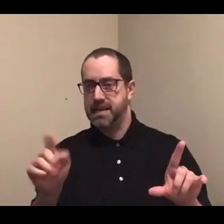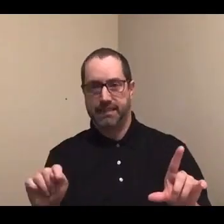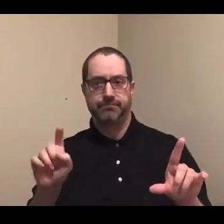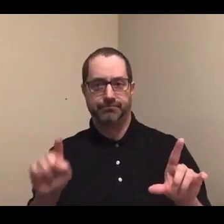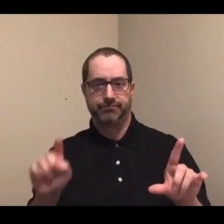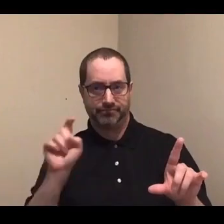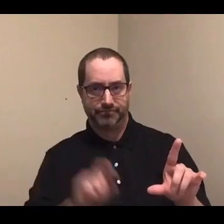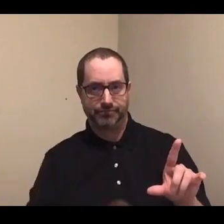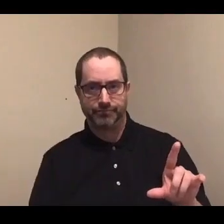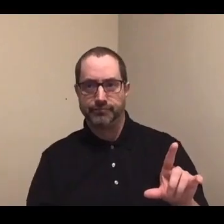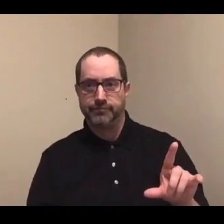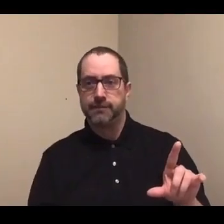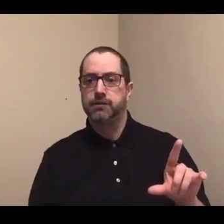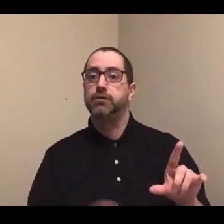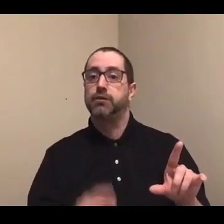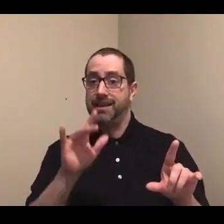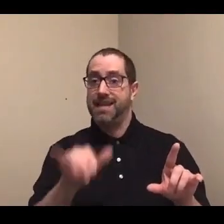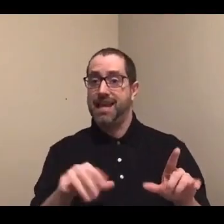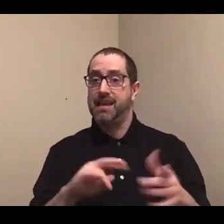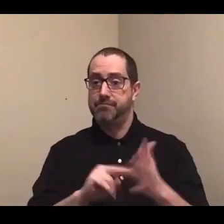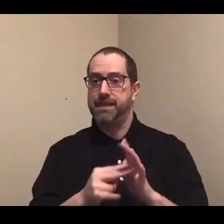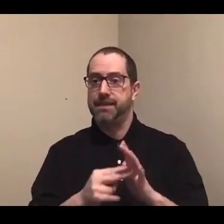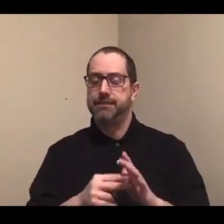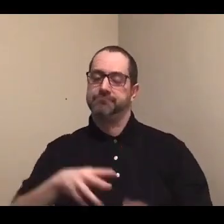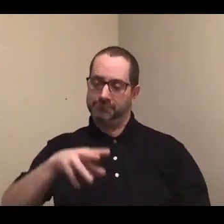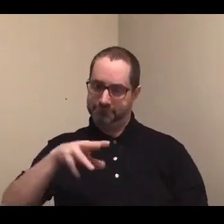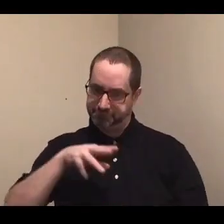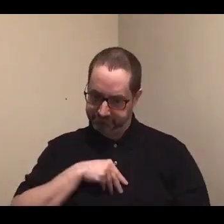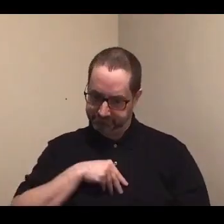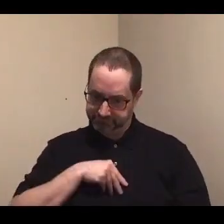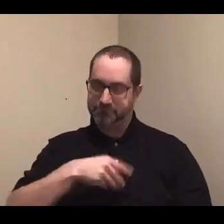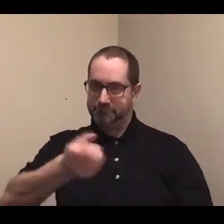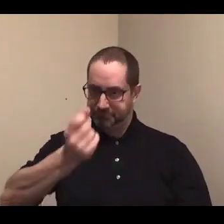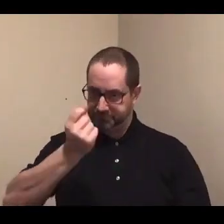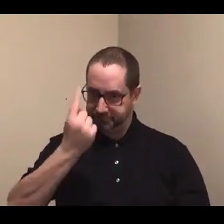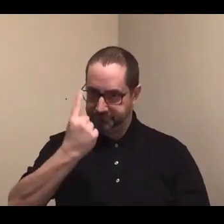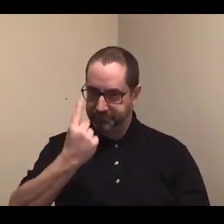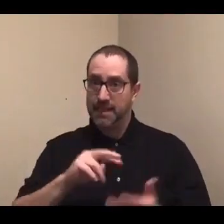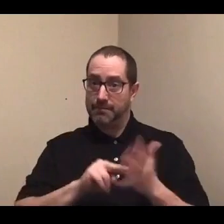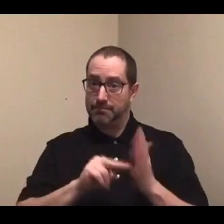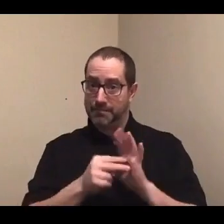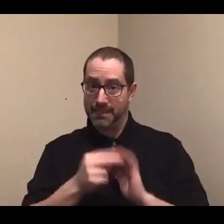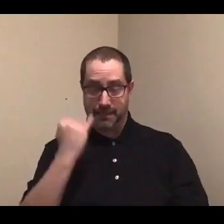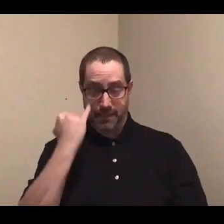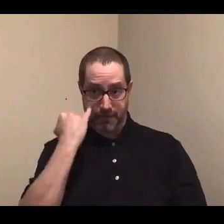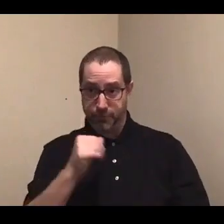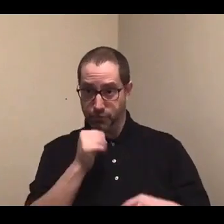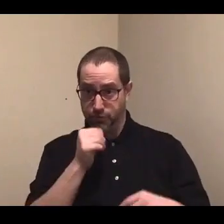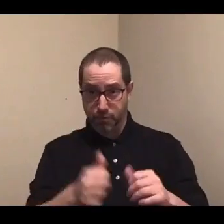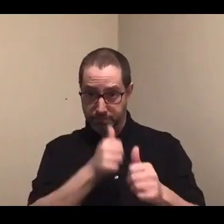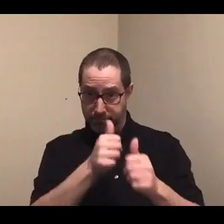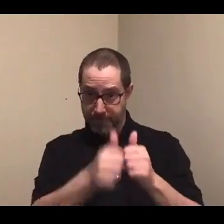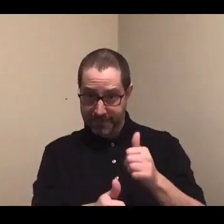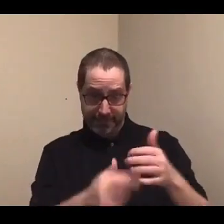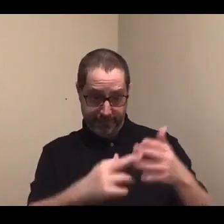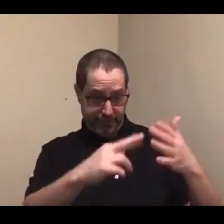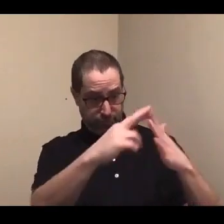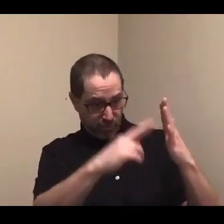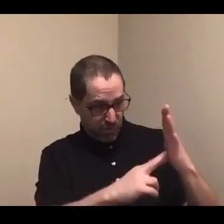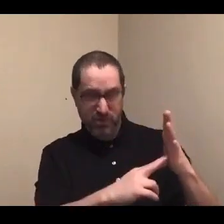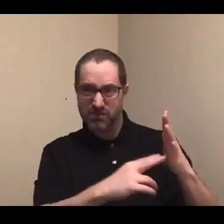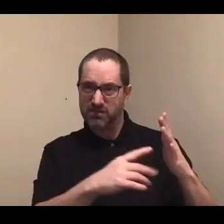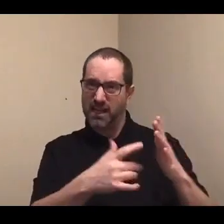Acknowledgement and consent. So this page just simply outlines that you will not be able to receive the vaccine if you do not meet the criteria, that